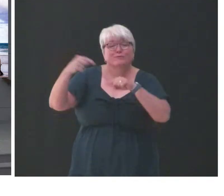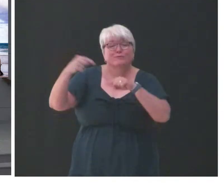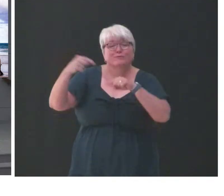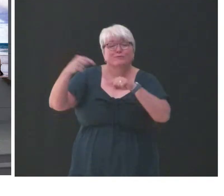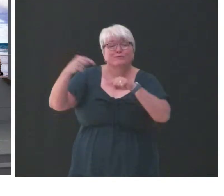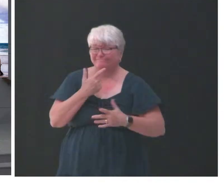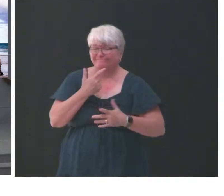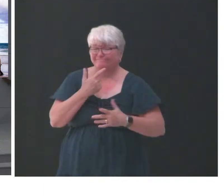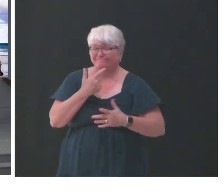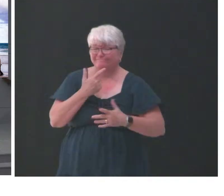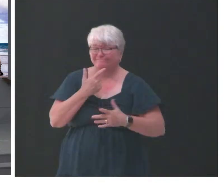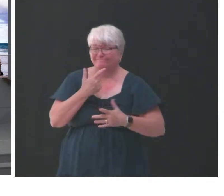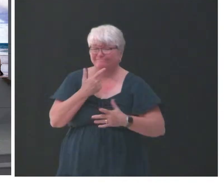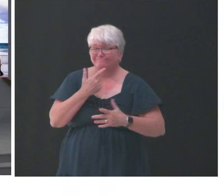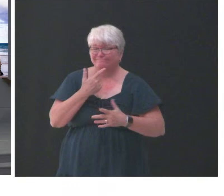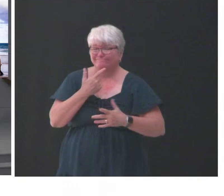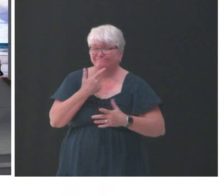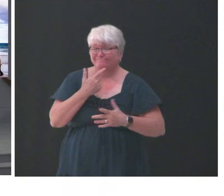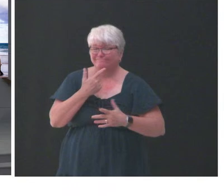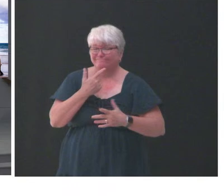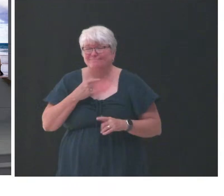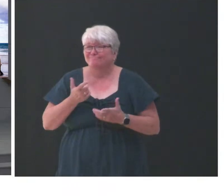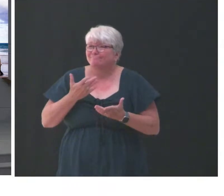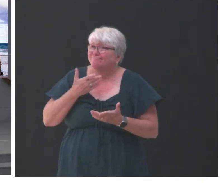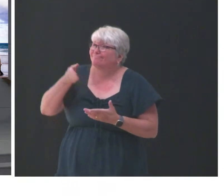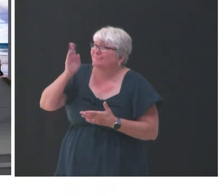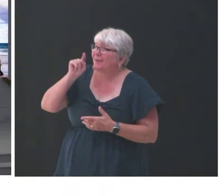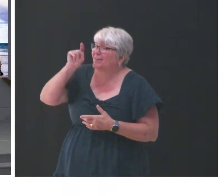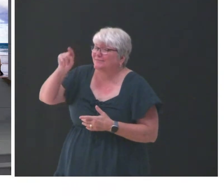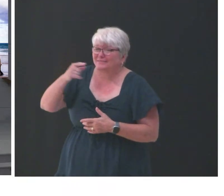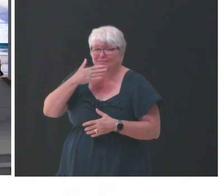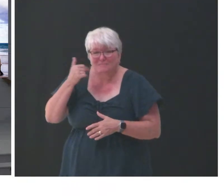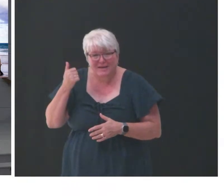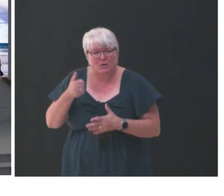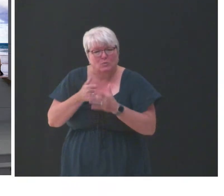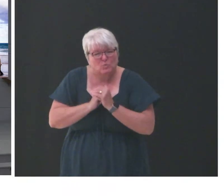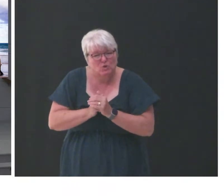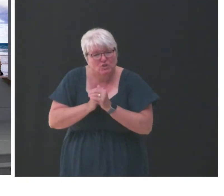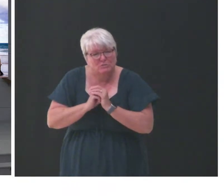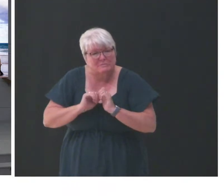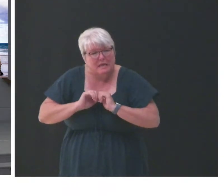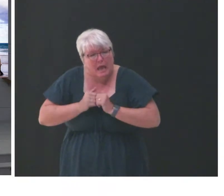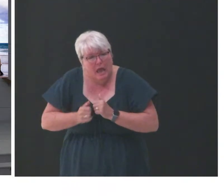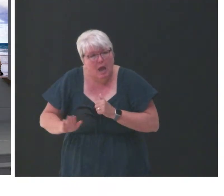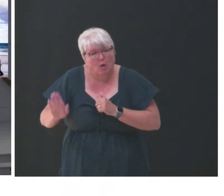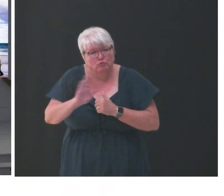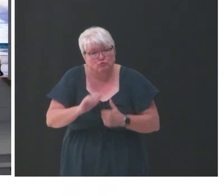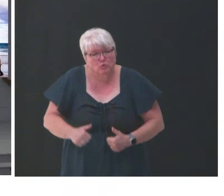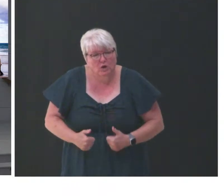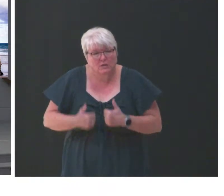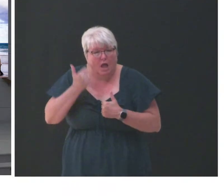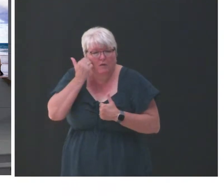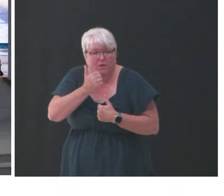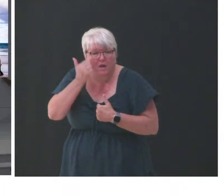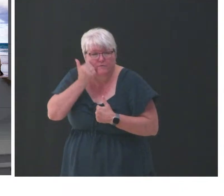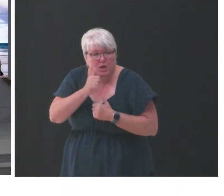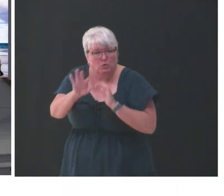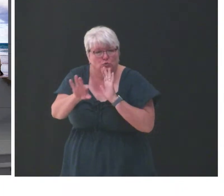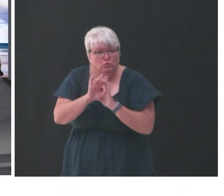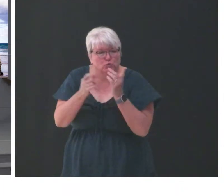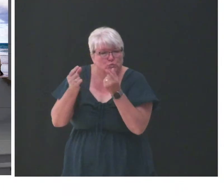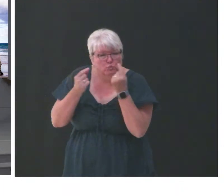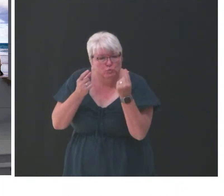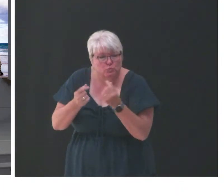Oh man, we're late again this Sunday. We've got to start getting better at this. Worship is how you live your life and what you choose to